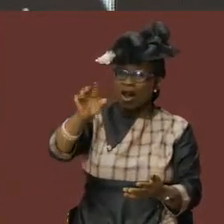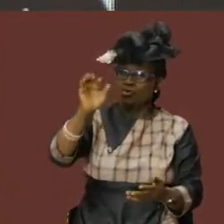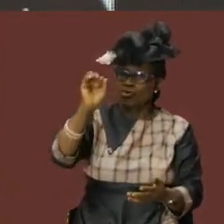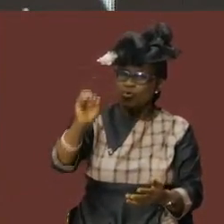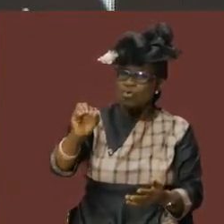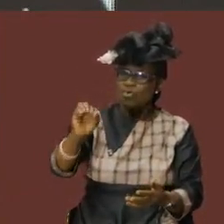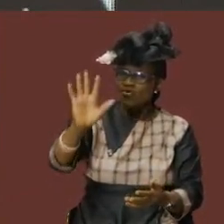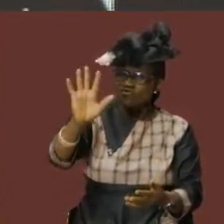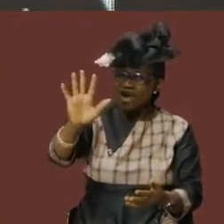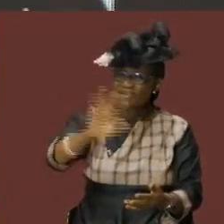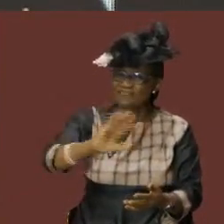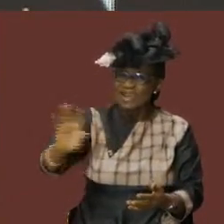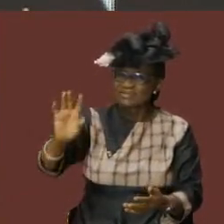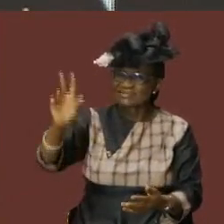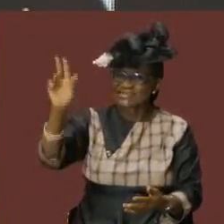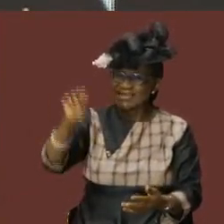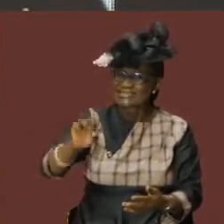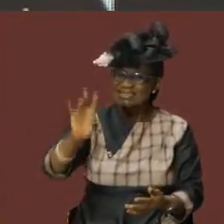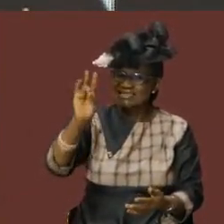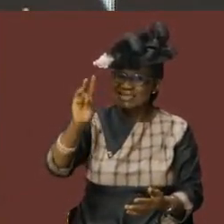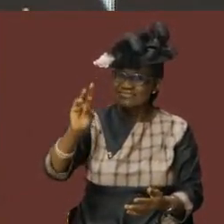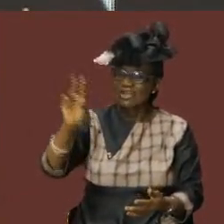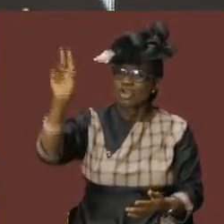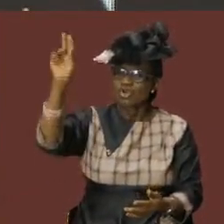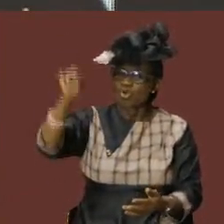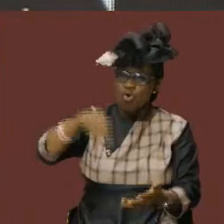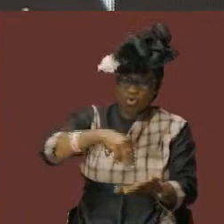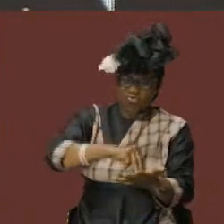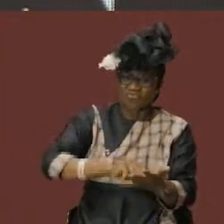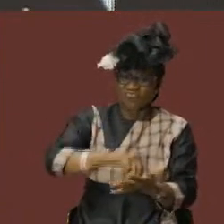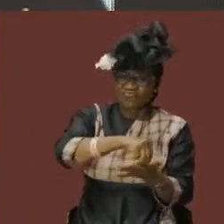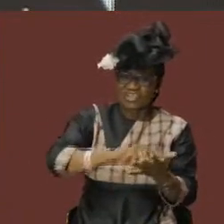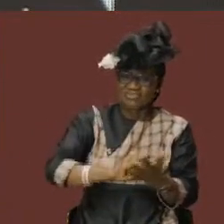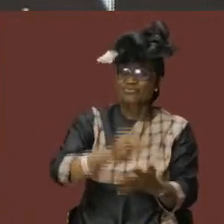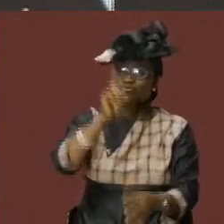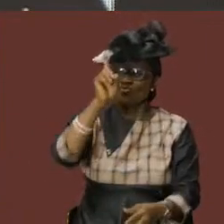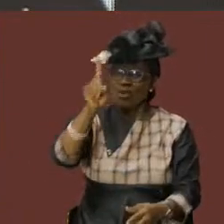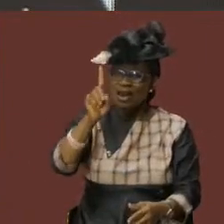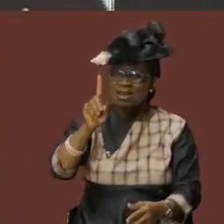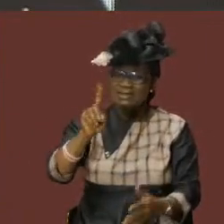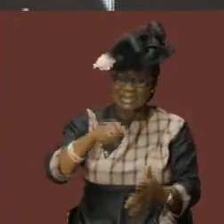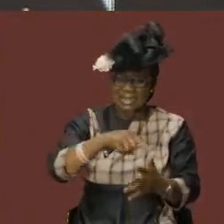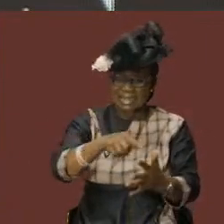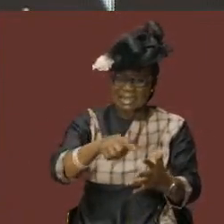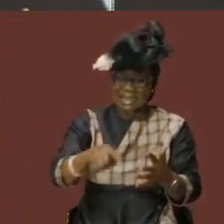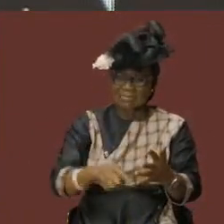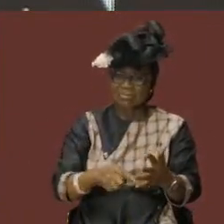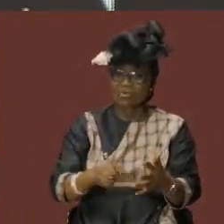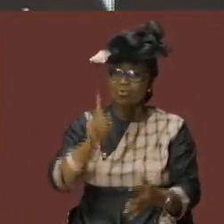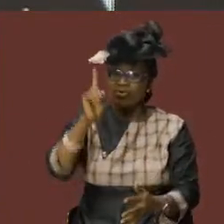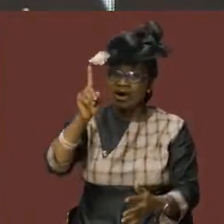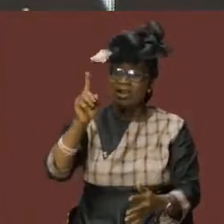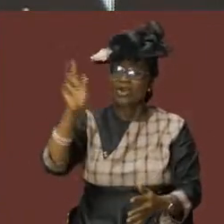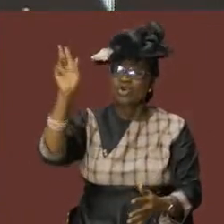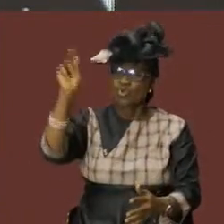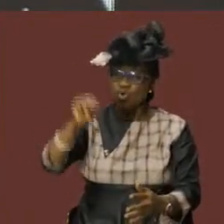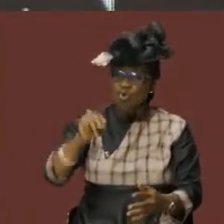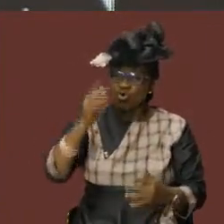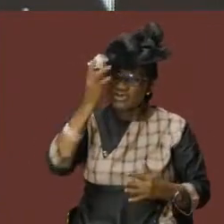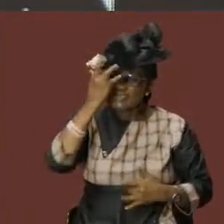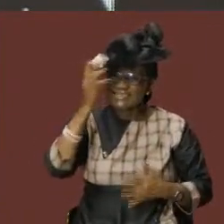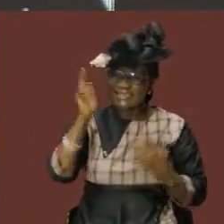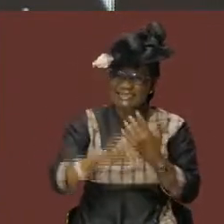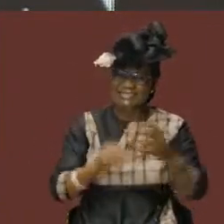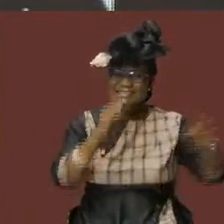37, no feeble one among them, no sickness to hinder them